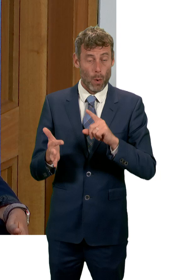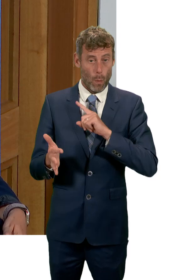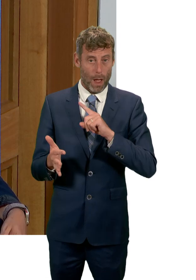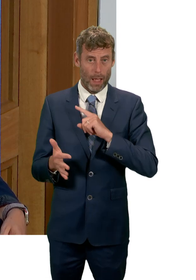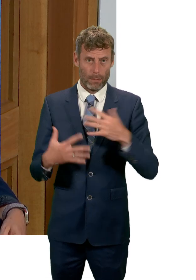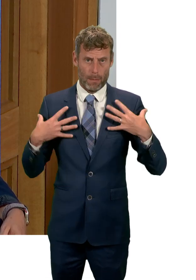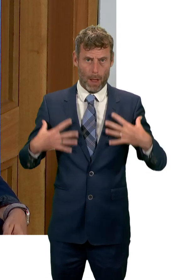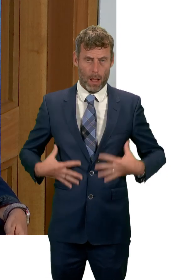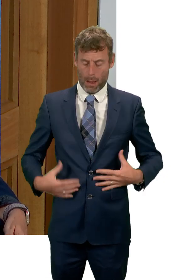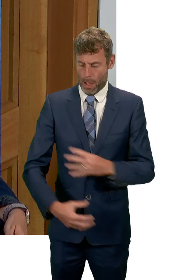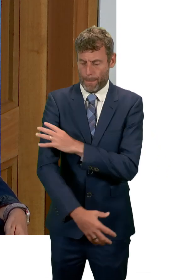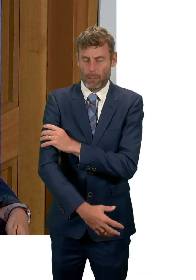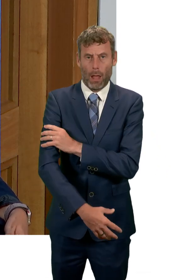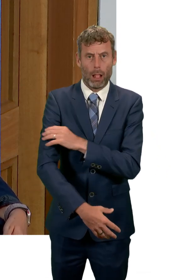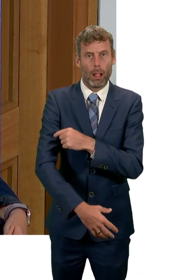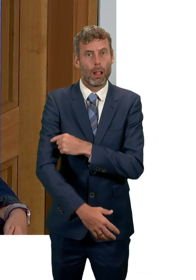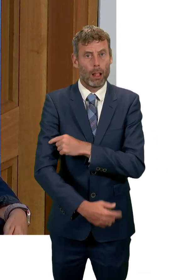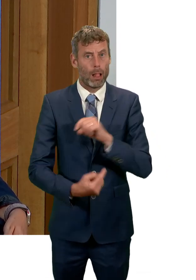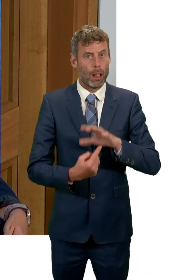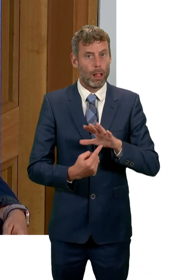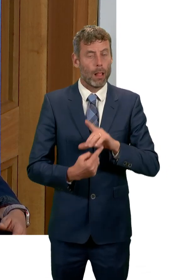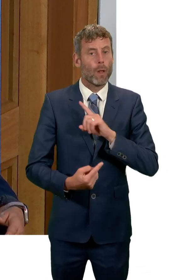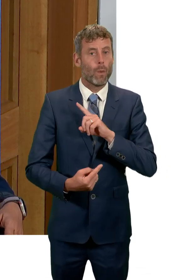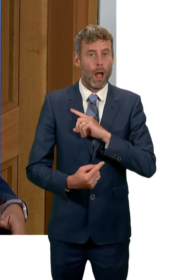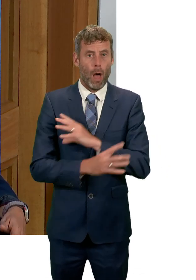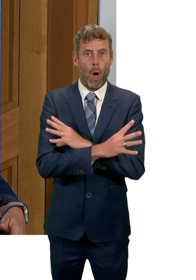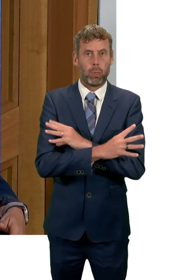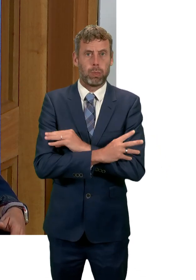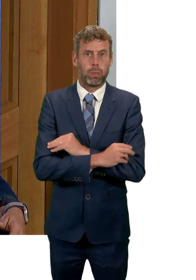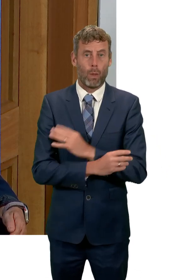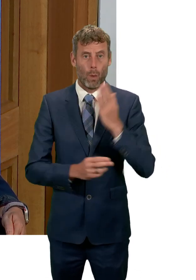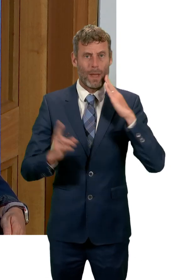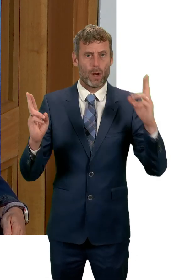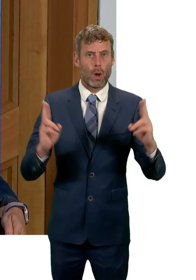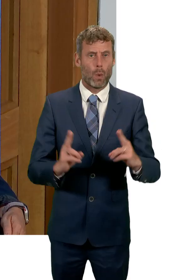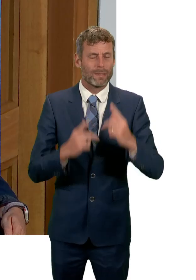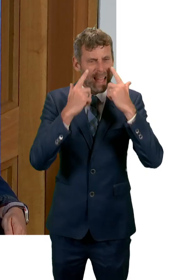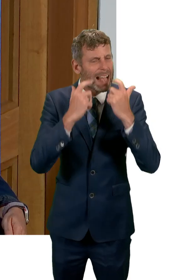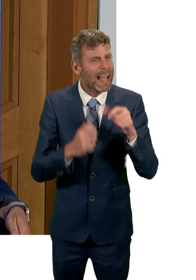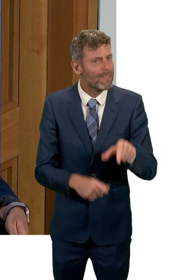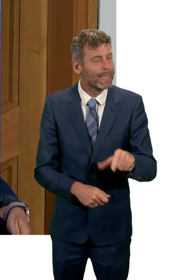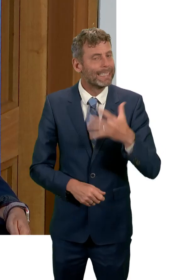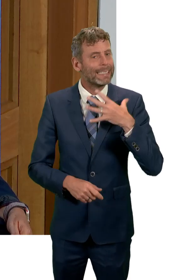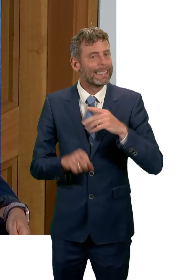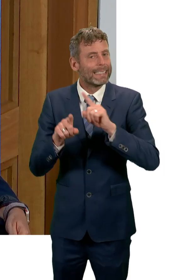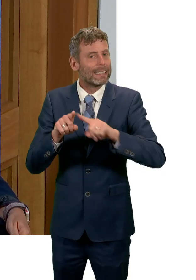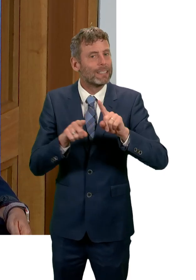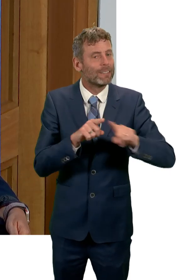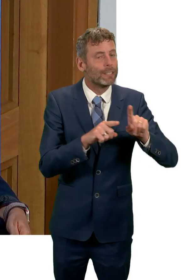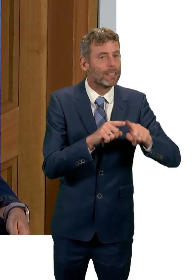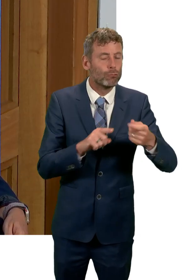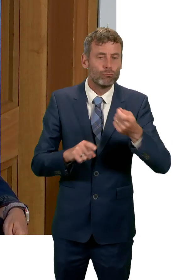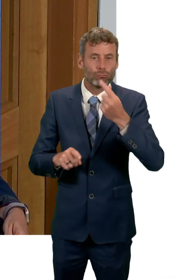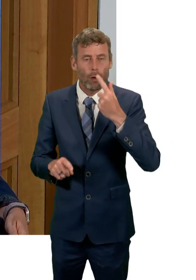that you have as a part of weight loss. So we do need a toolbox of different drugs that can